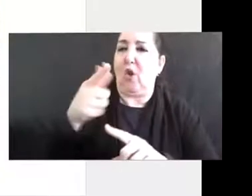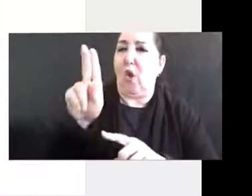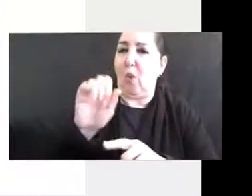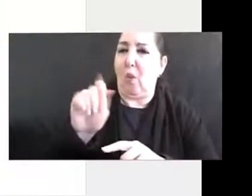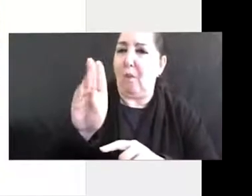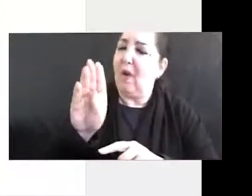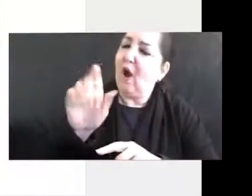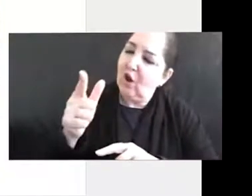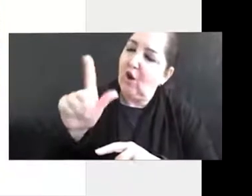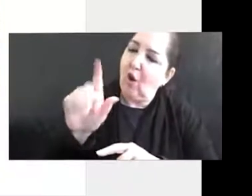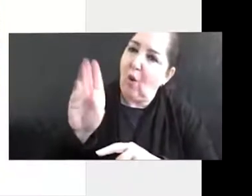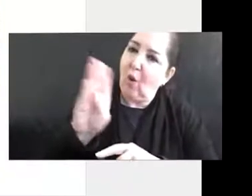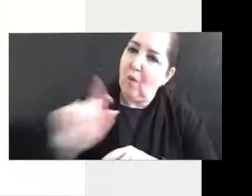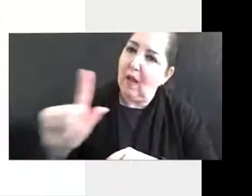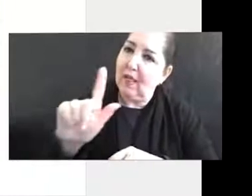that